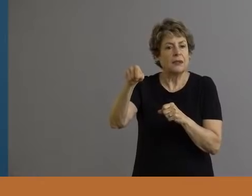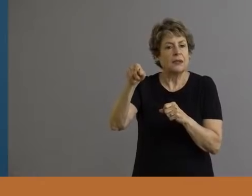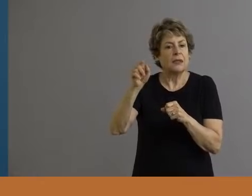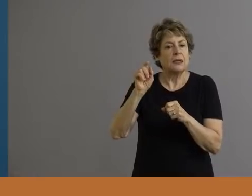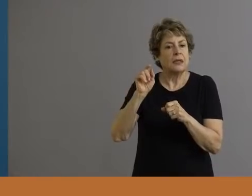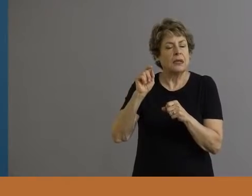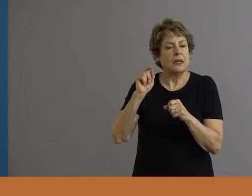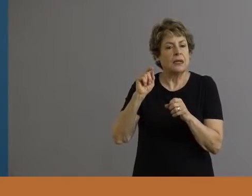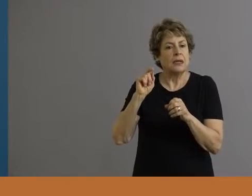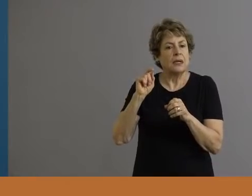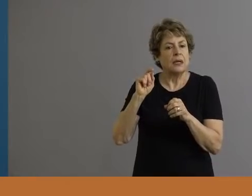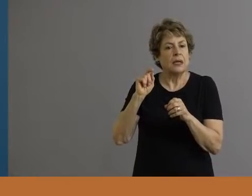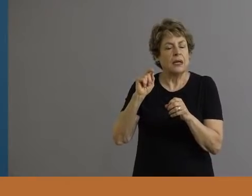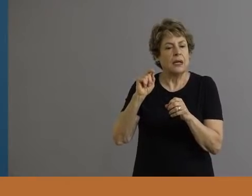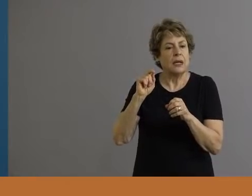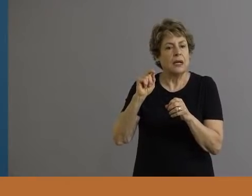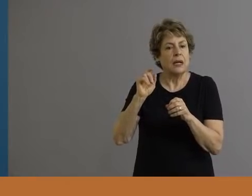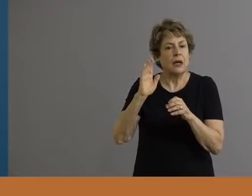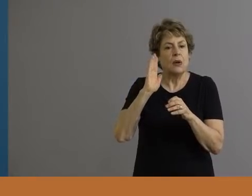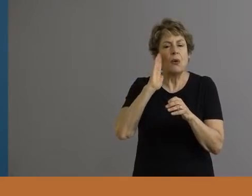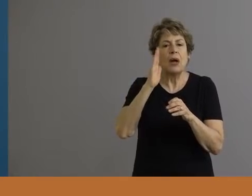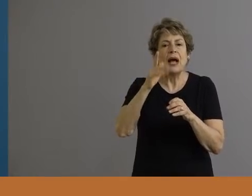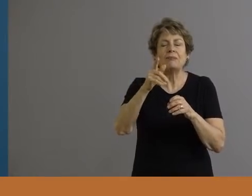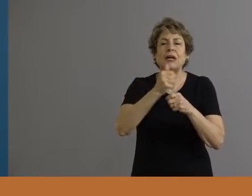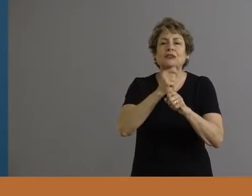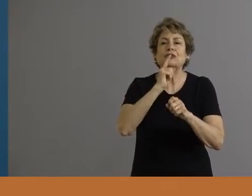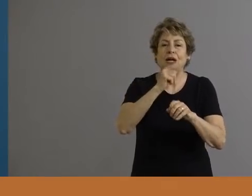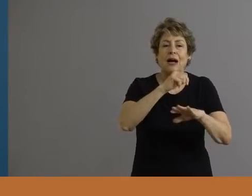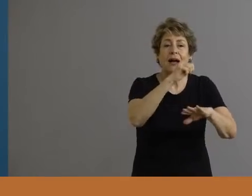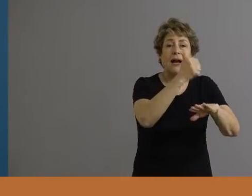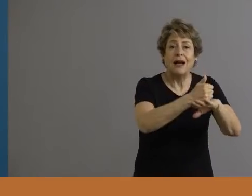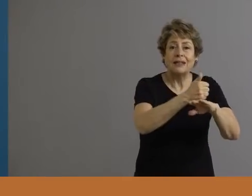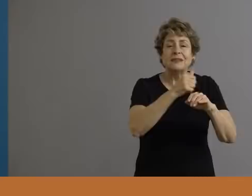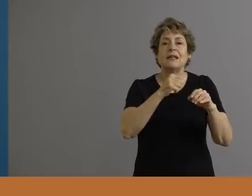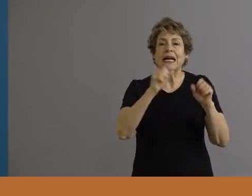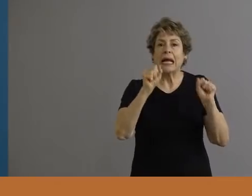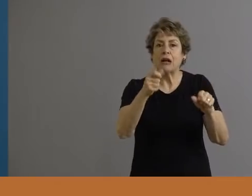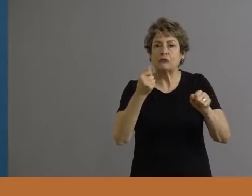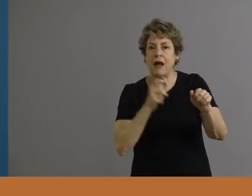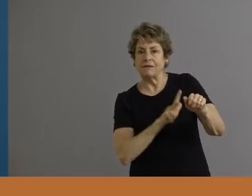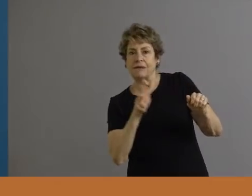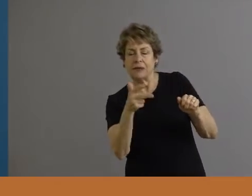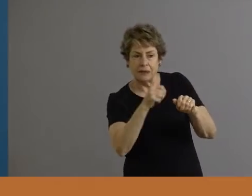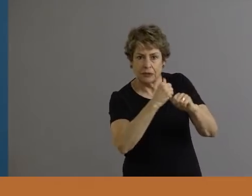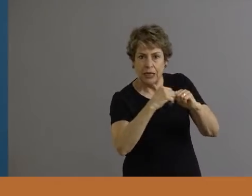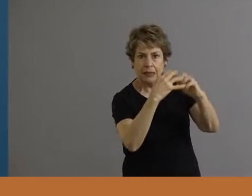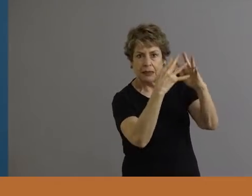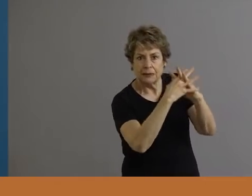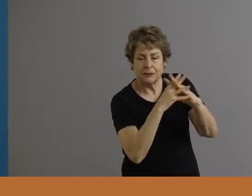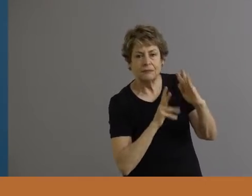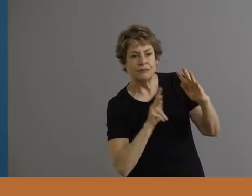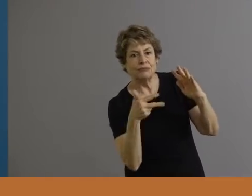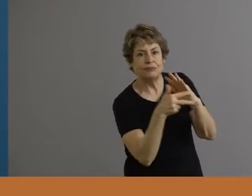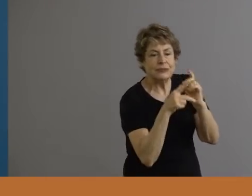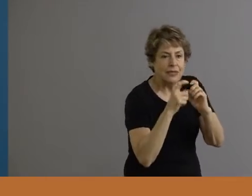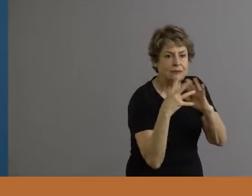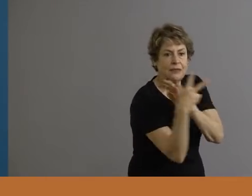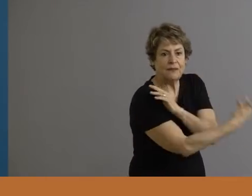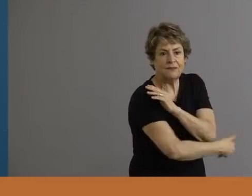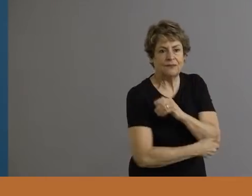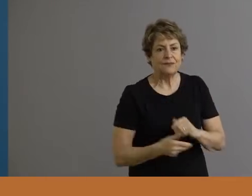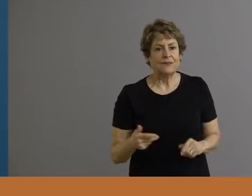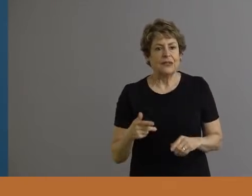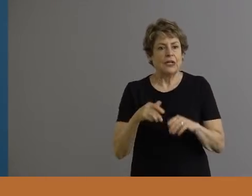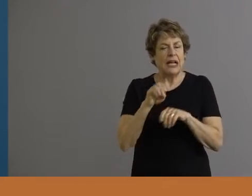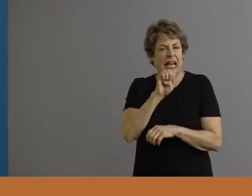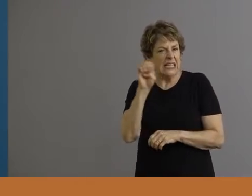first started up. They'll have the capacity to do 5,000 tests a day. We've worked with the city of Phoenix to pick the 2